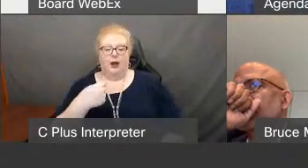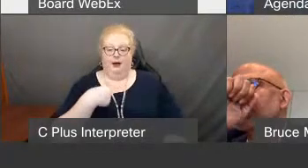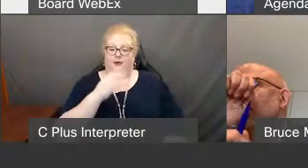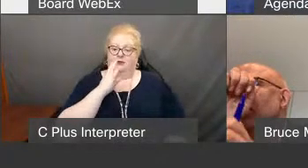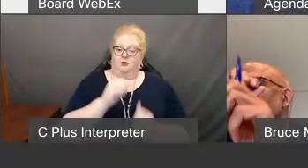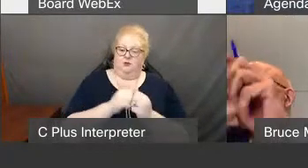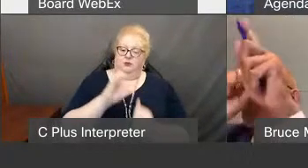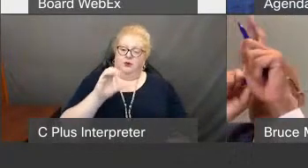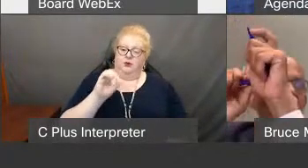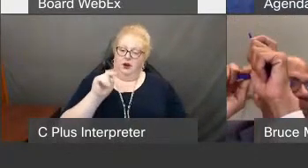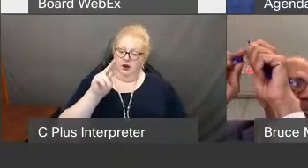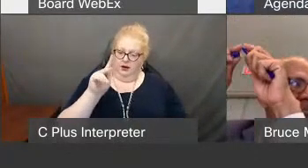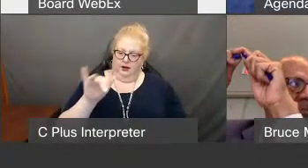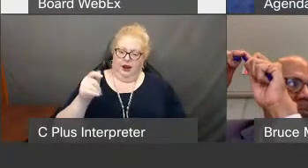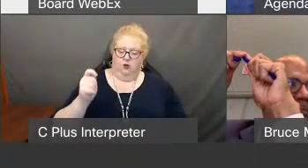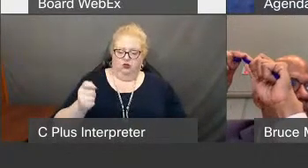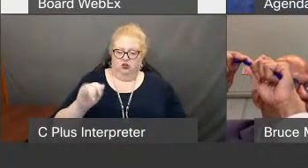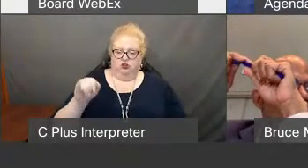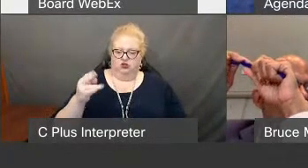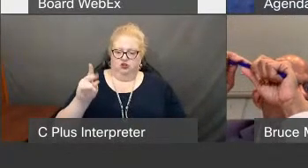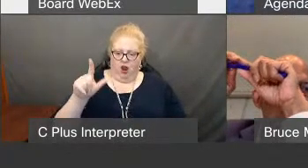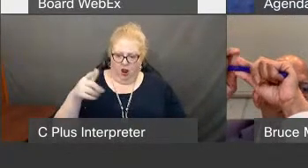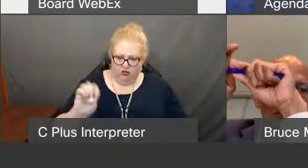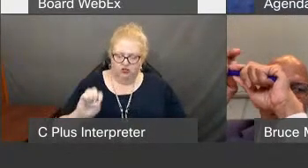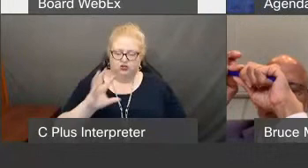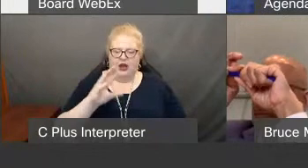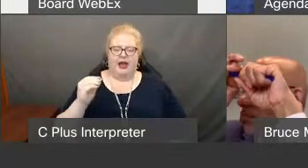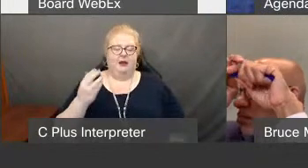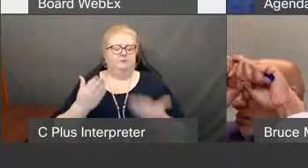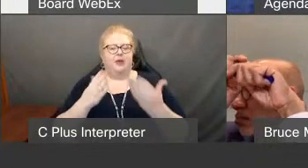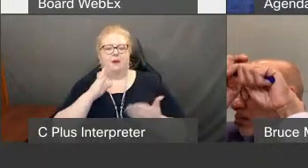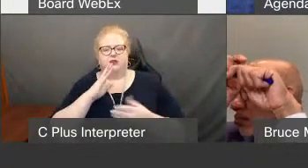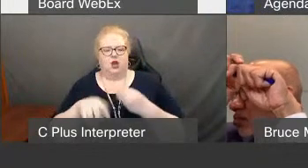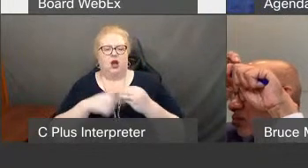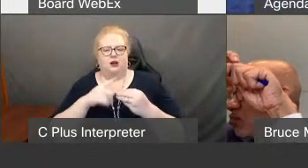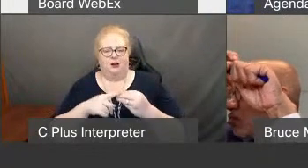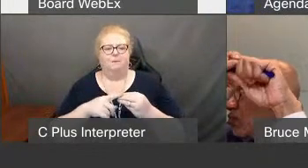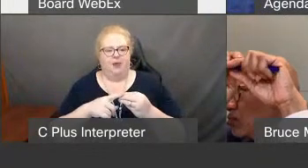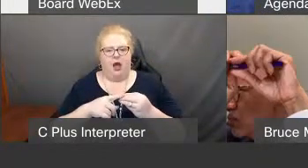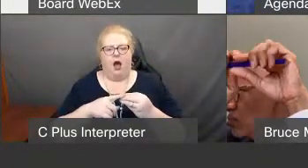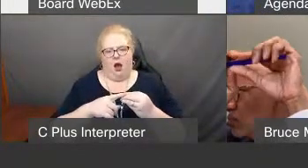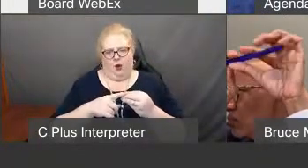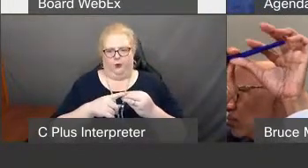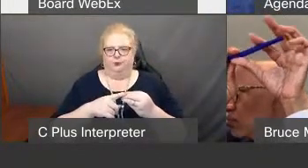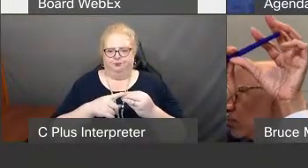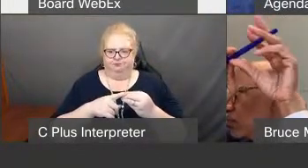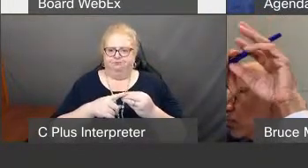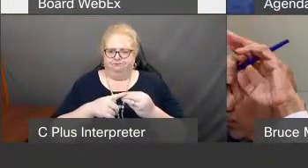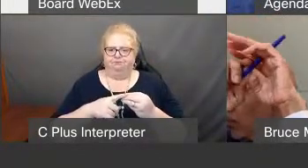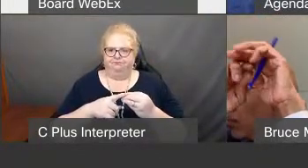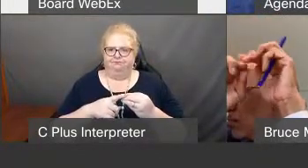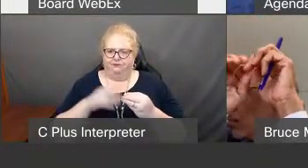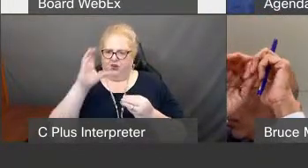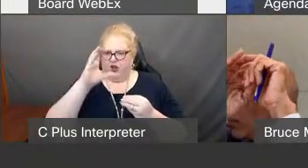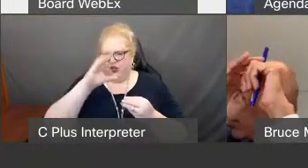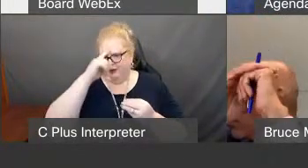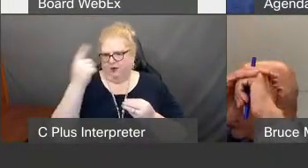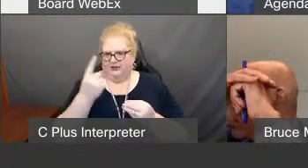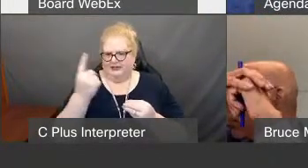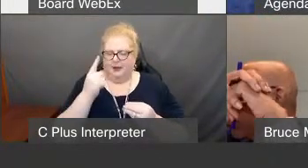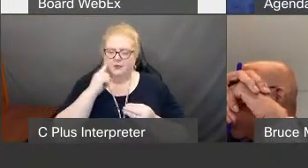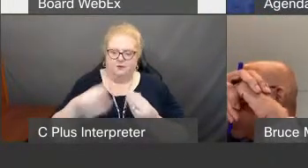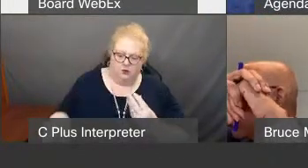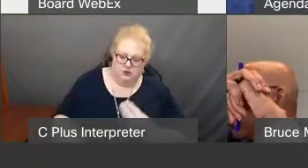county judge and some others about maybe going after something for additional funds for homelessness that we might